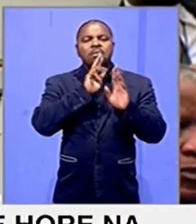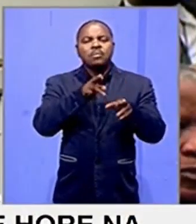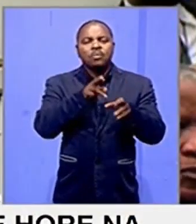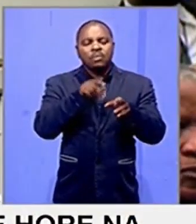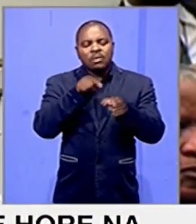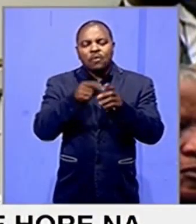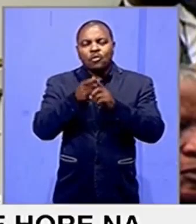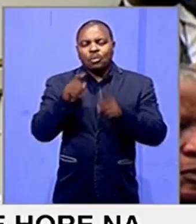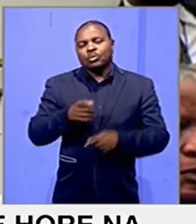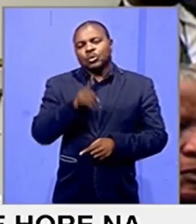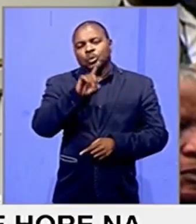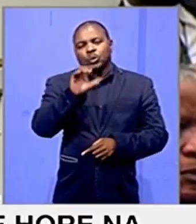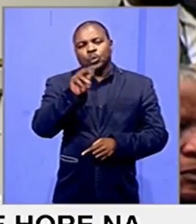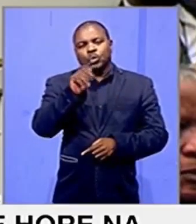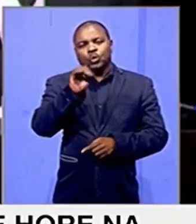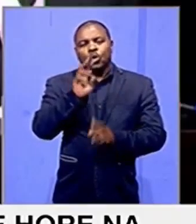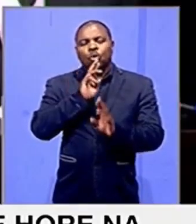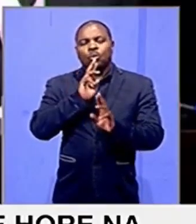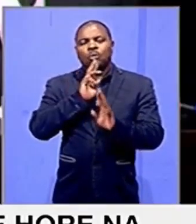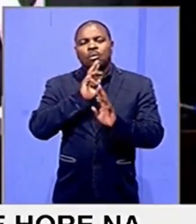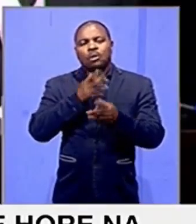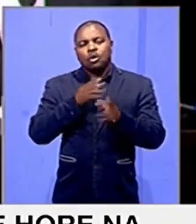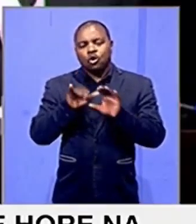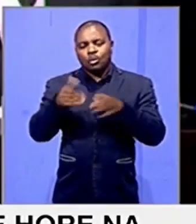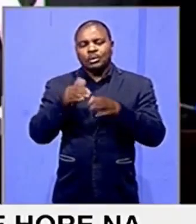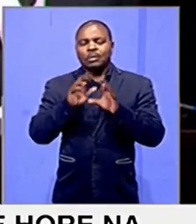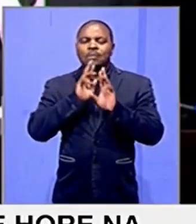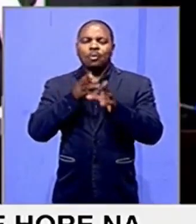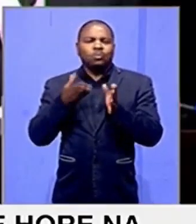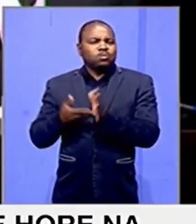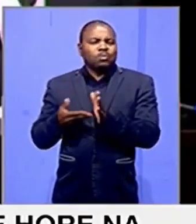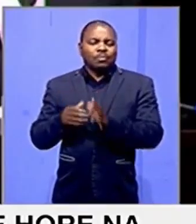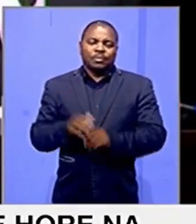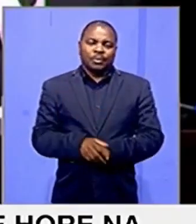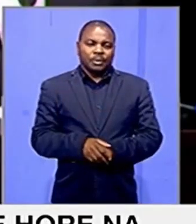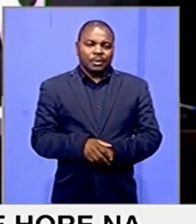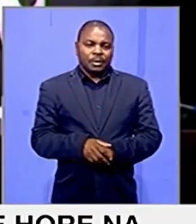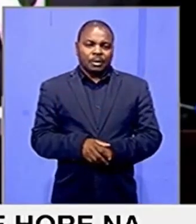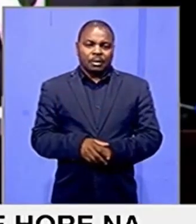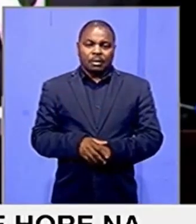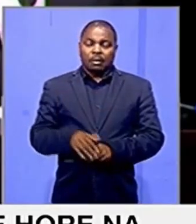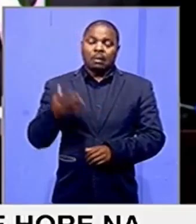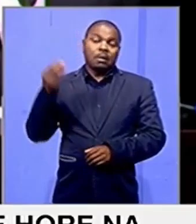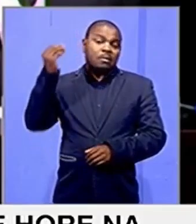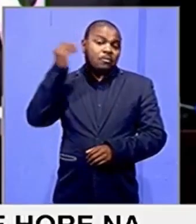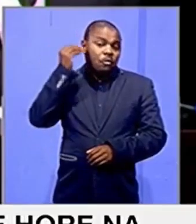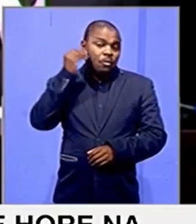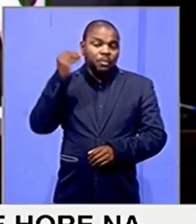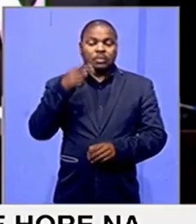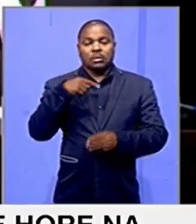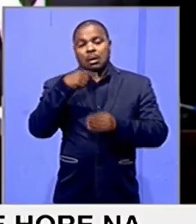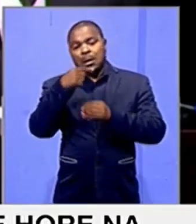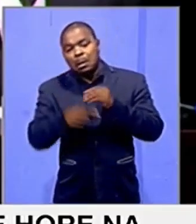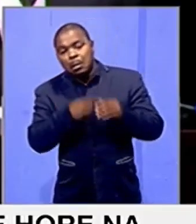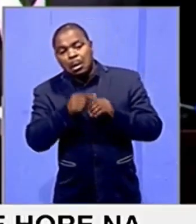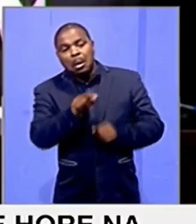e bolotsana diqetong tsa mmuso. Never was information ever put about